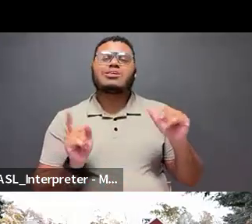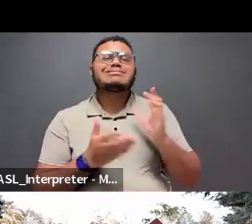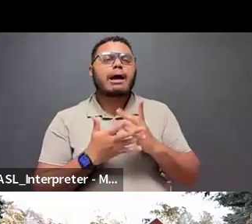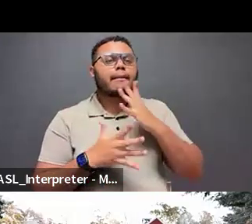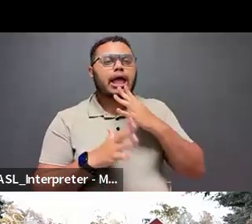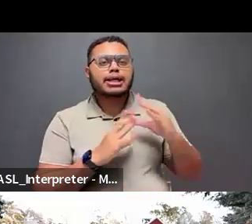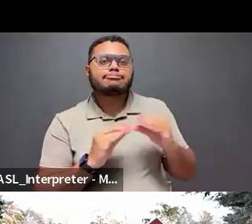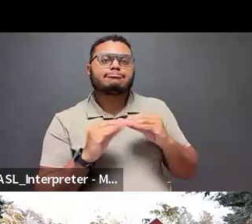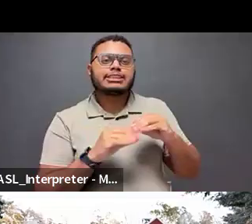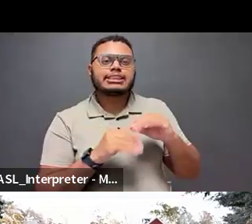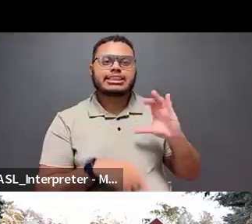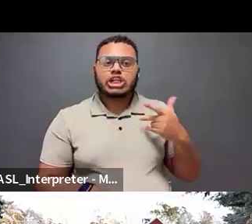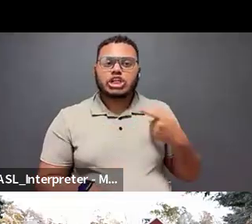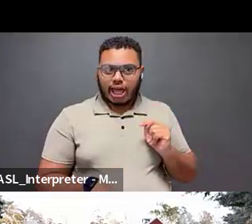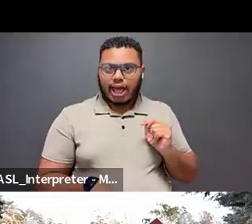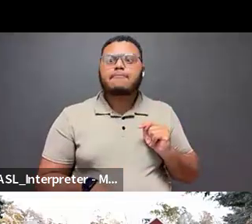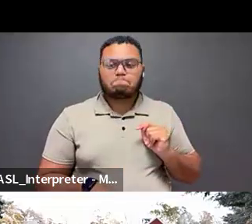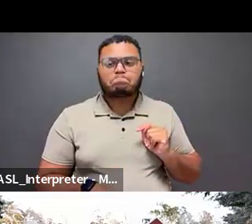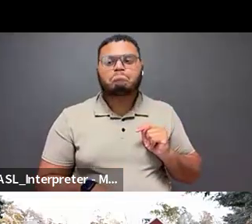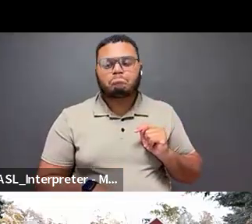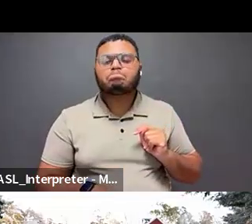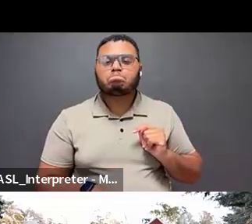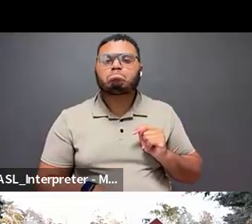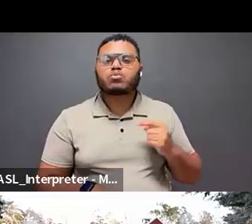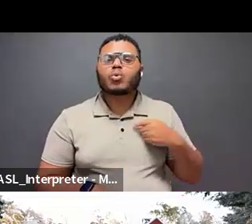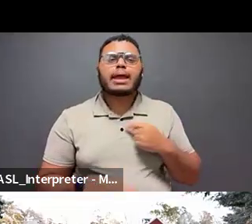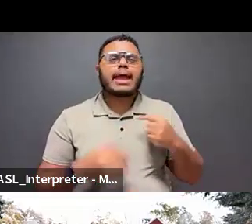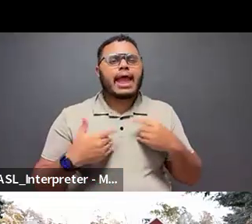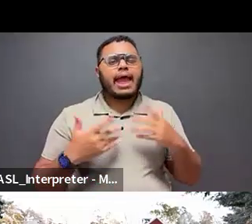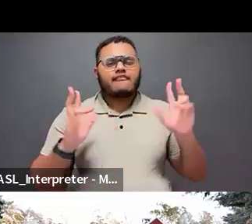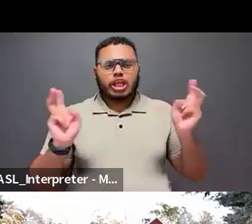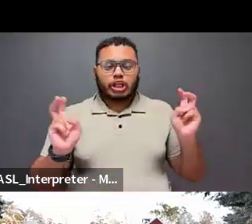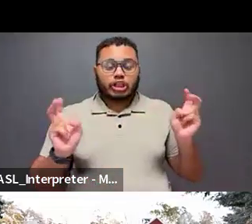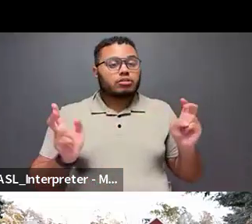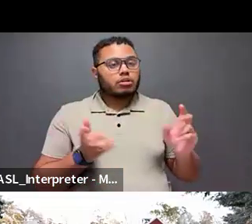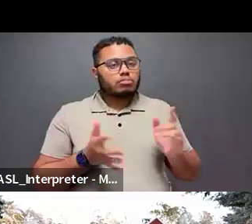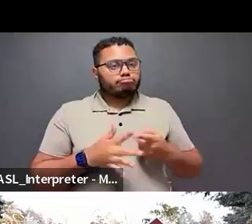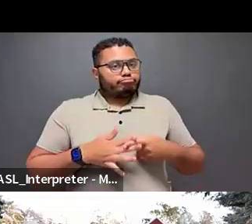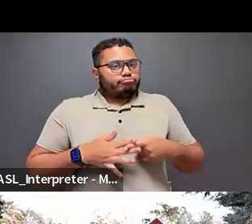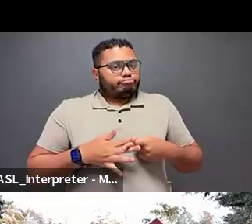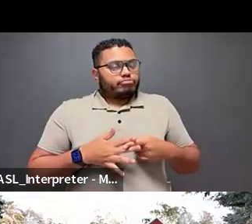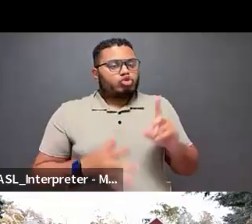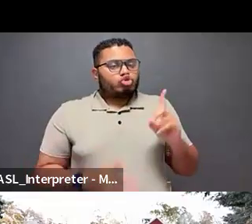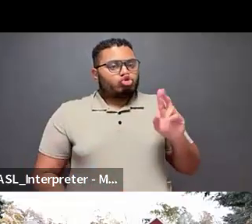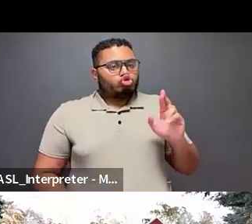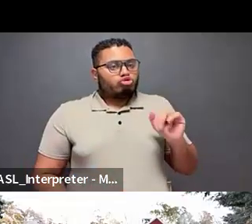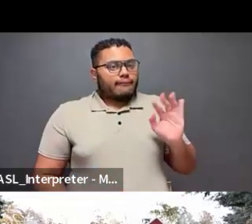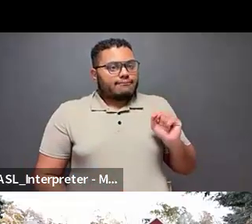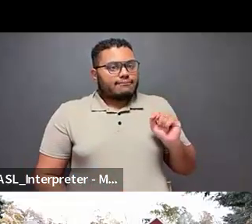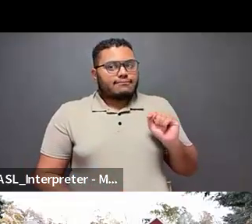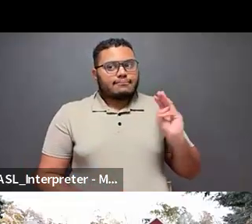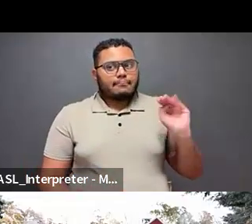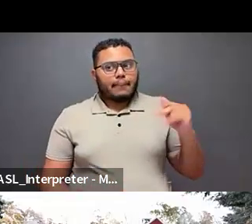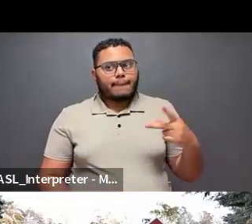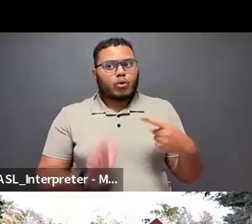this in the chat earlier. So we have kind of a draft map showing the trails